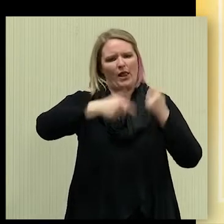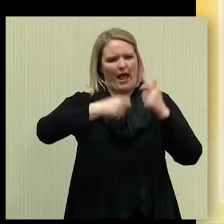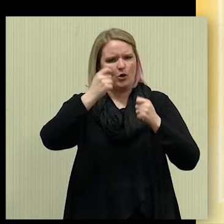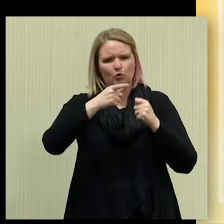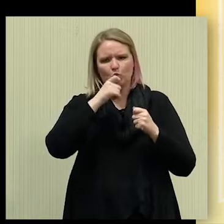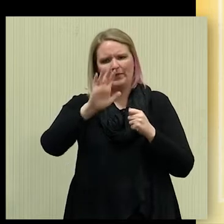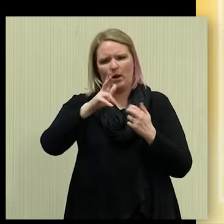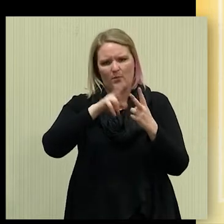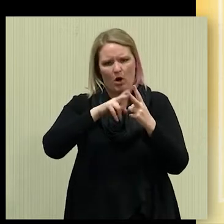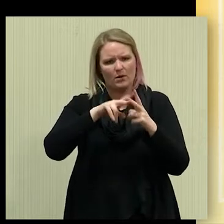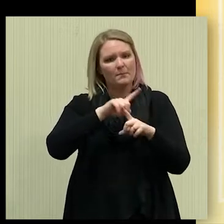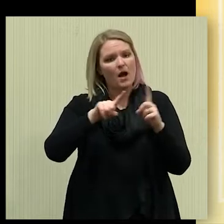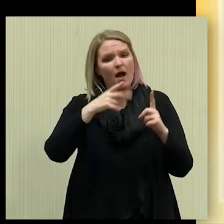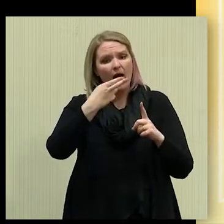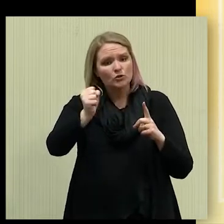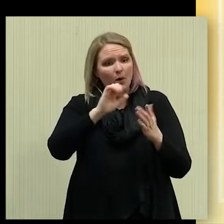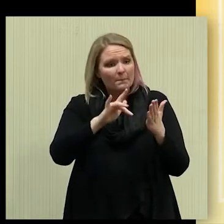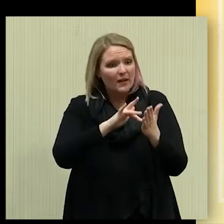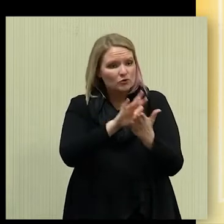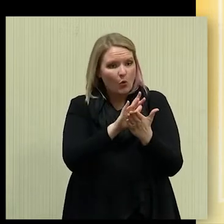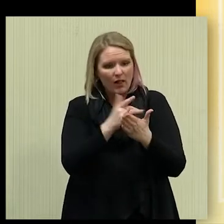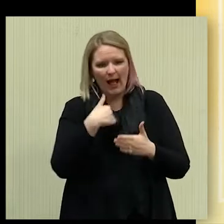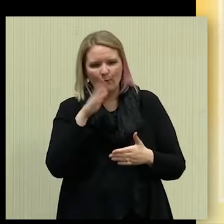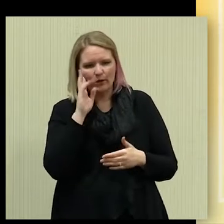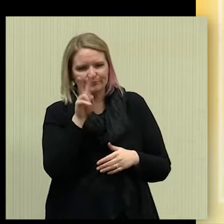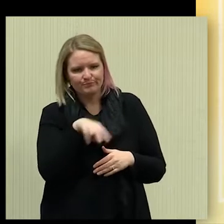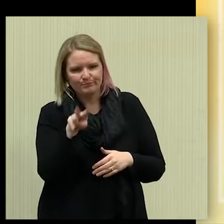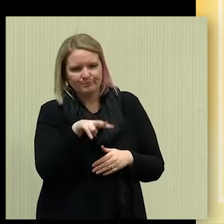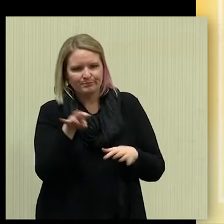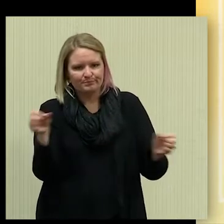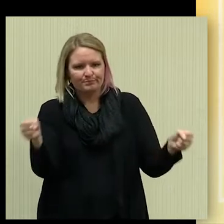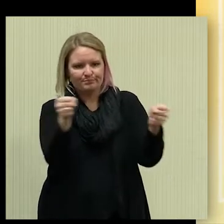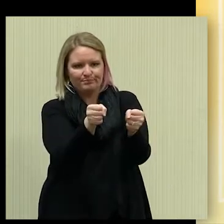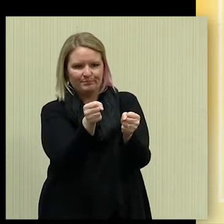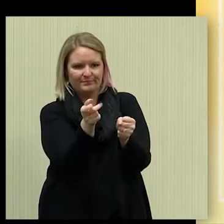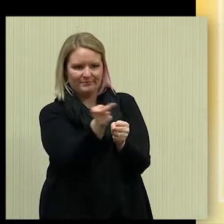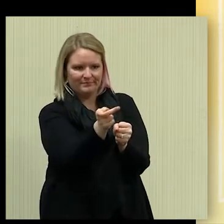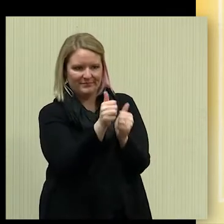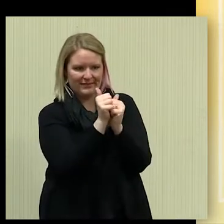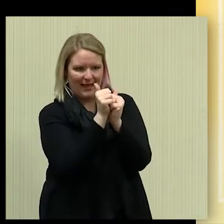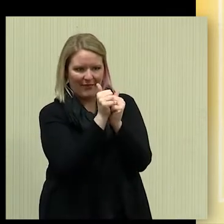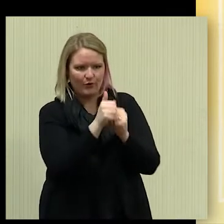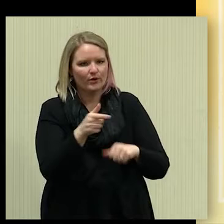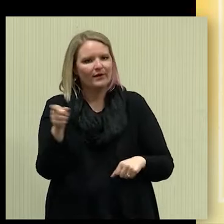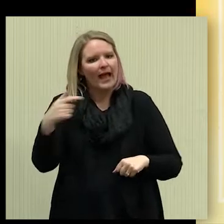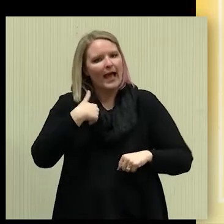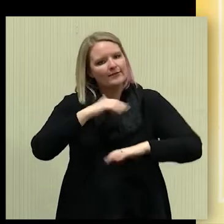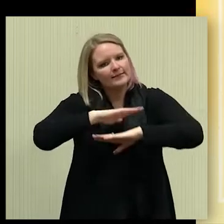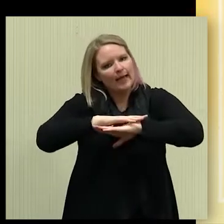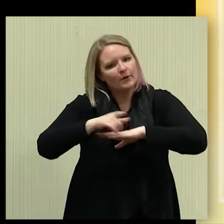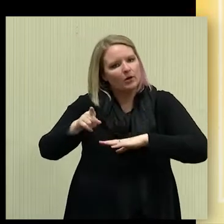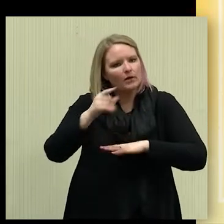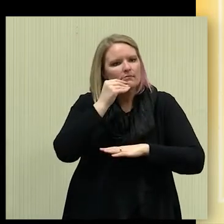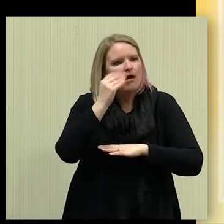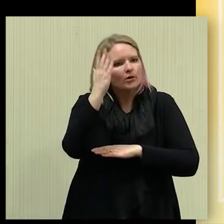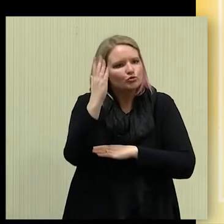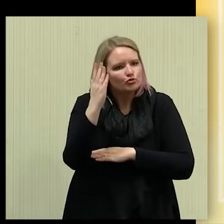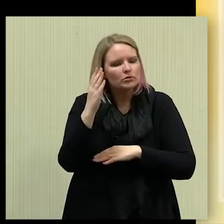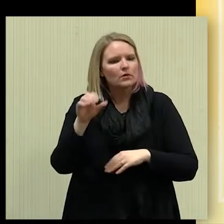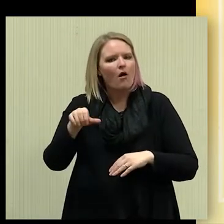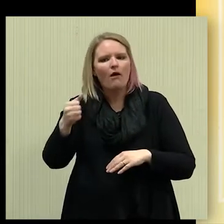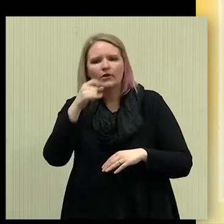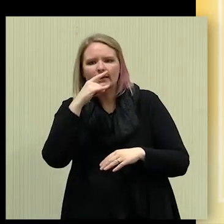high school level or middle school, we might purposely pair kids together or set it up where they have tables at lunchtime where kids